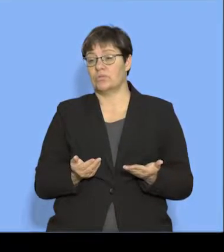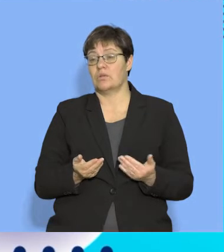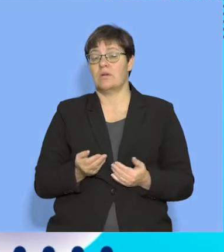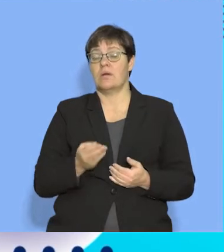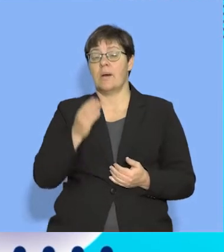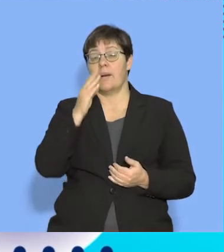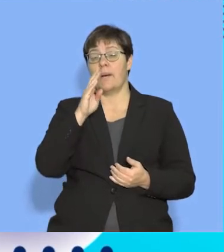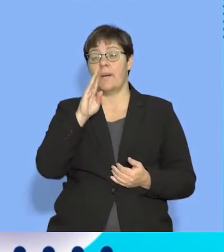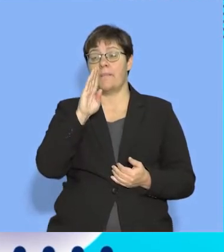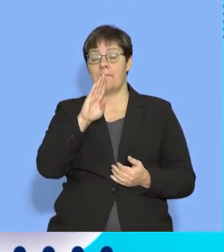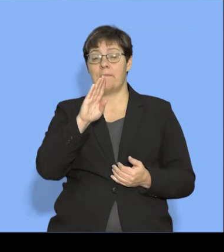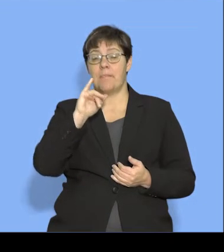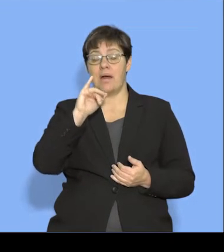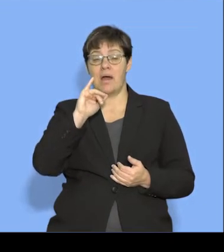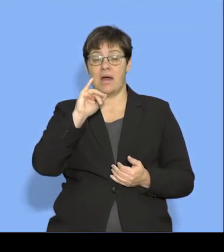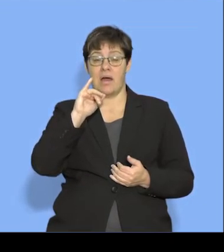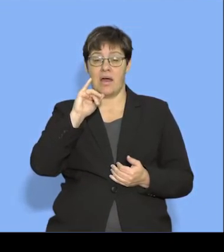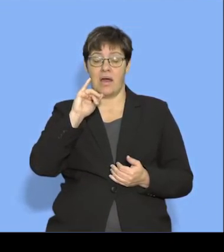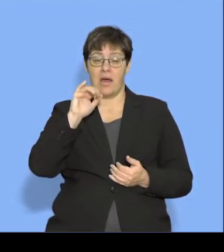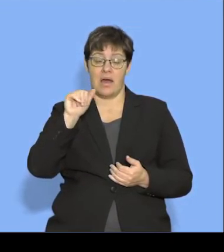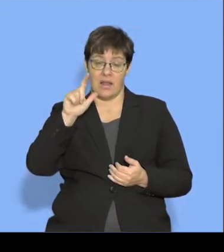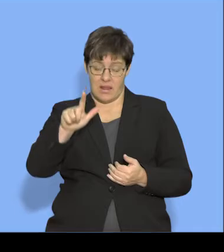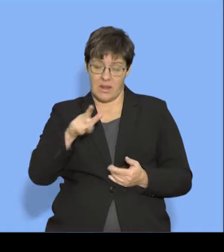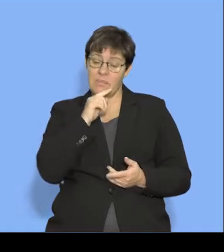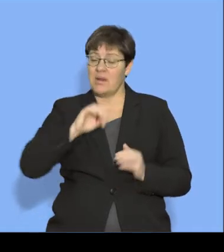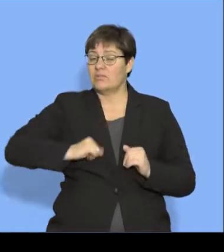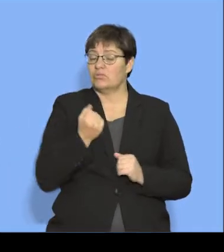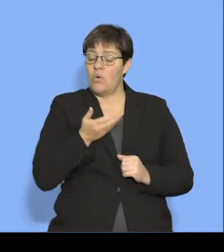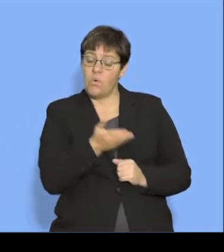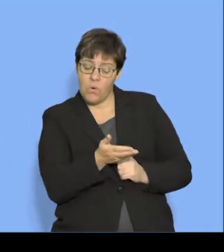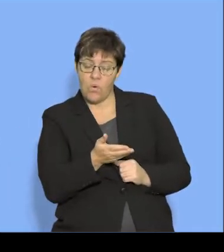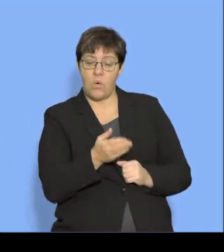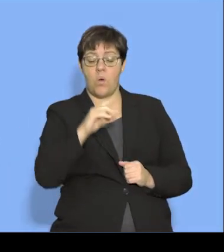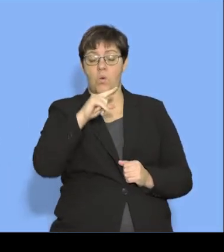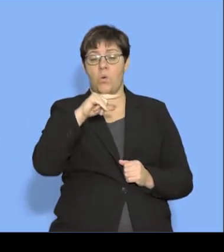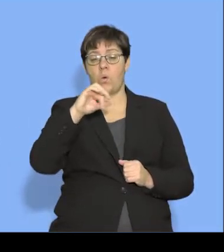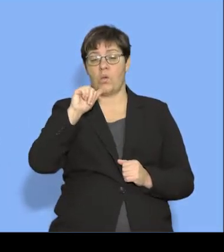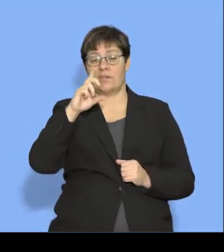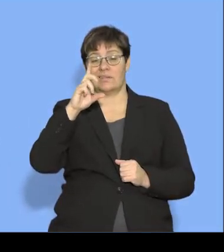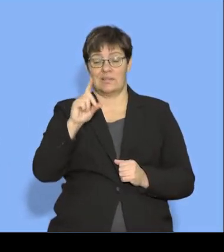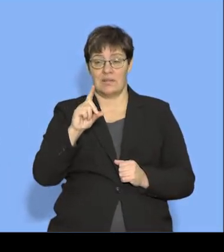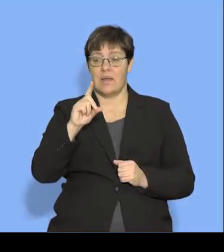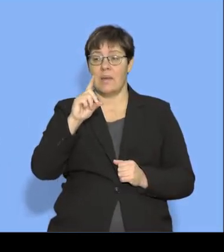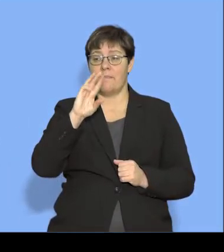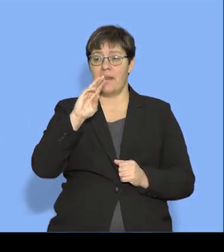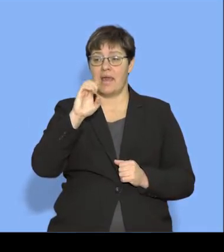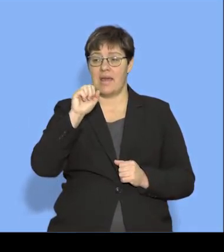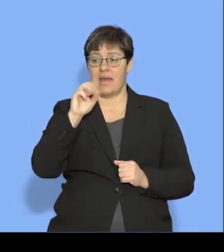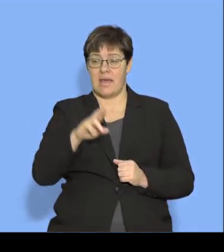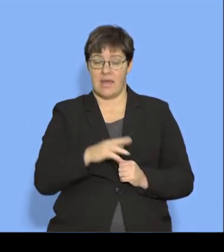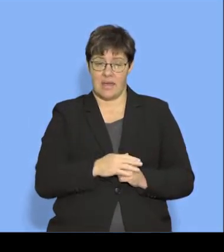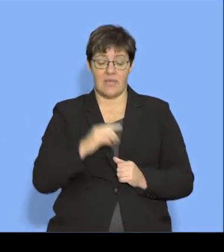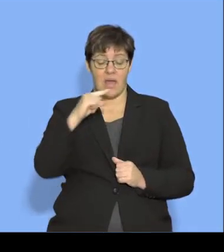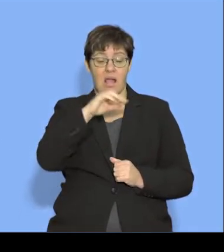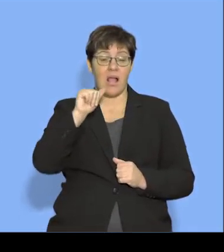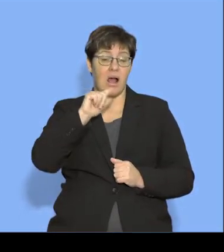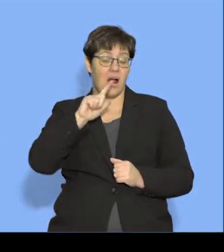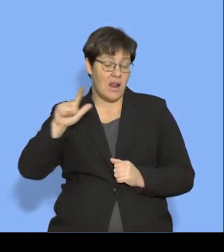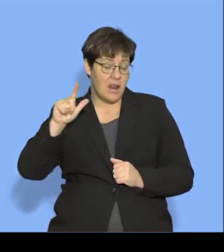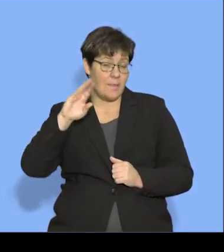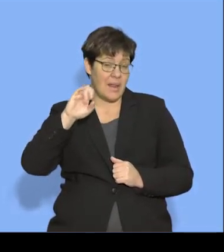the bile, and that bile is stored in the gallbladder, which is then released into the duodenum for